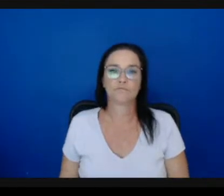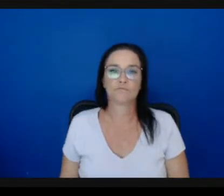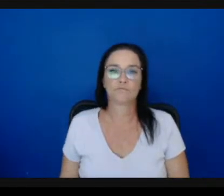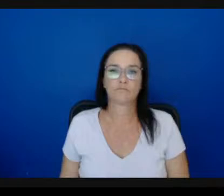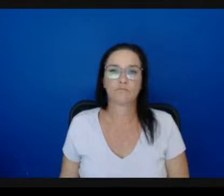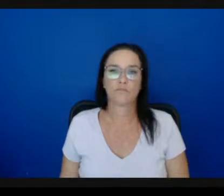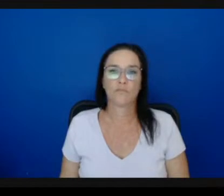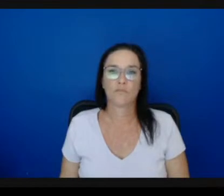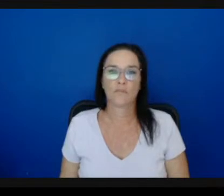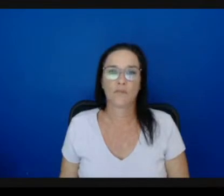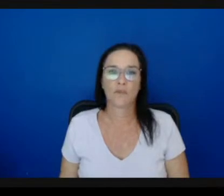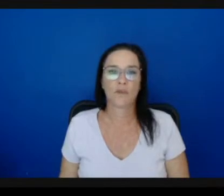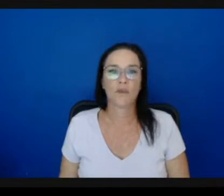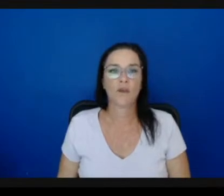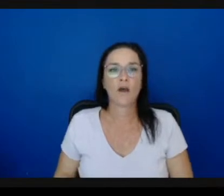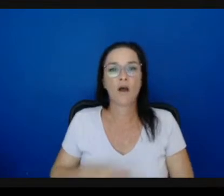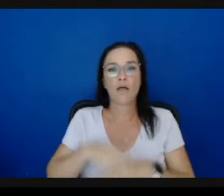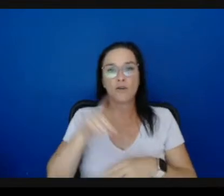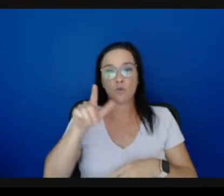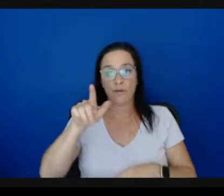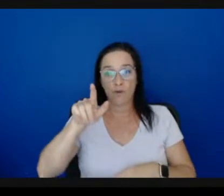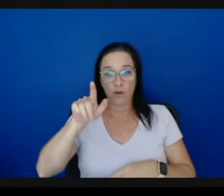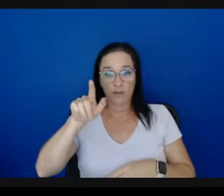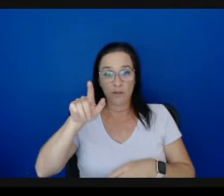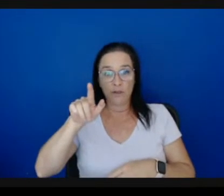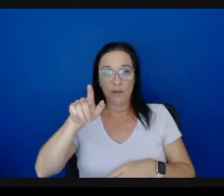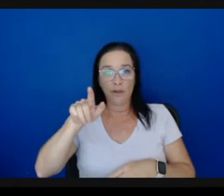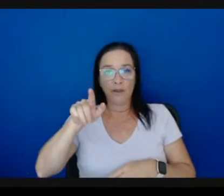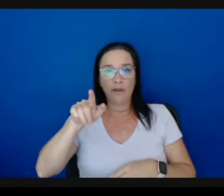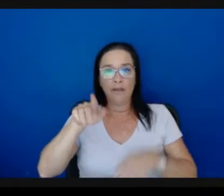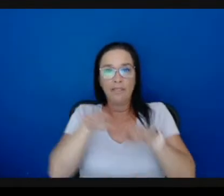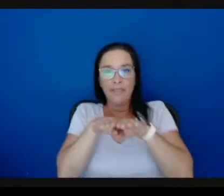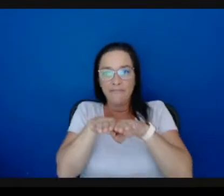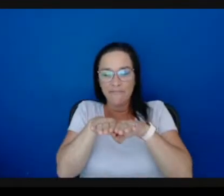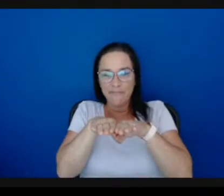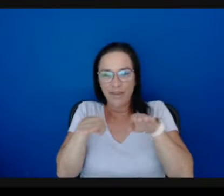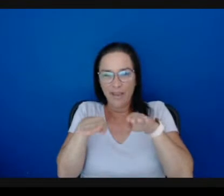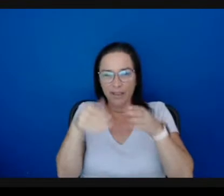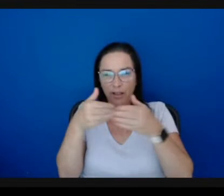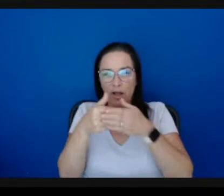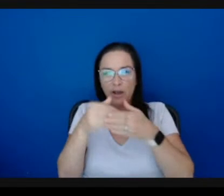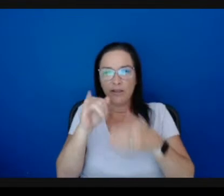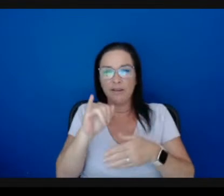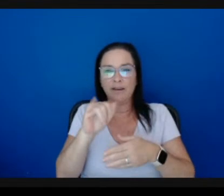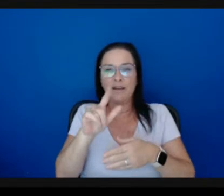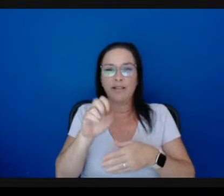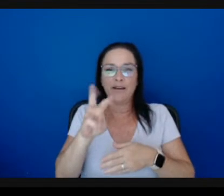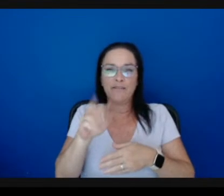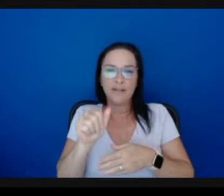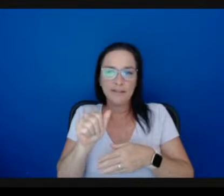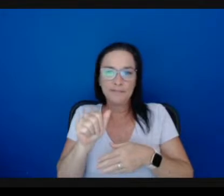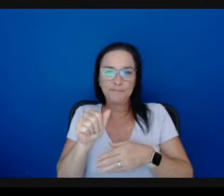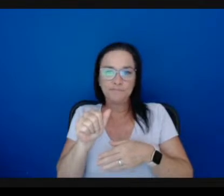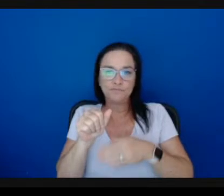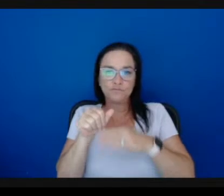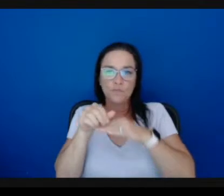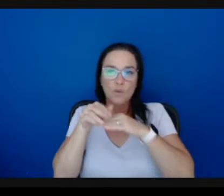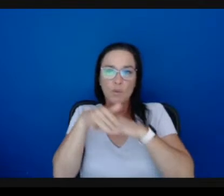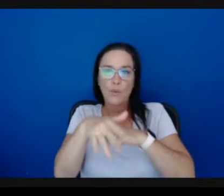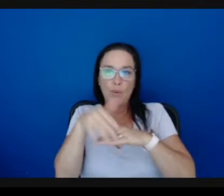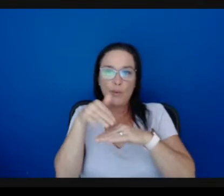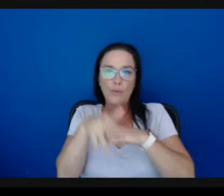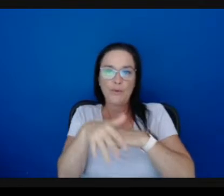On March 21st, those vents, western vents by I'ilewa, sent lava towards a group of